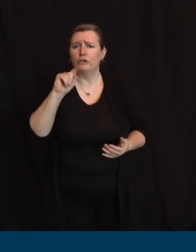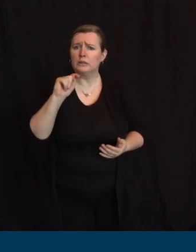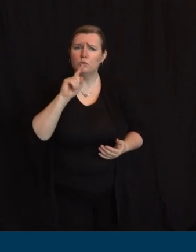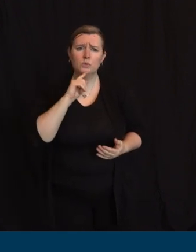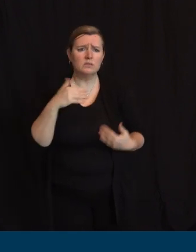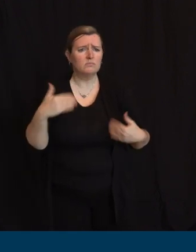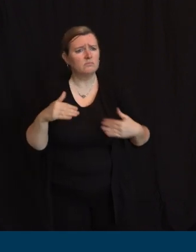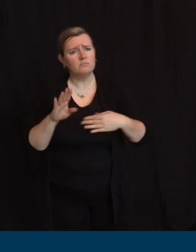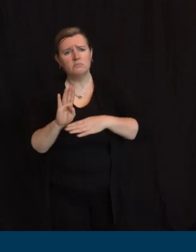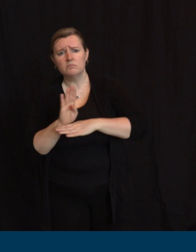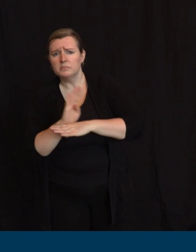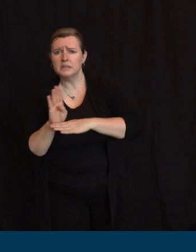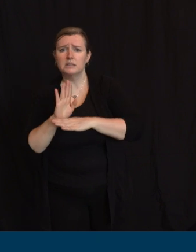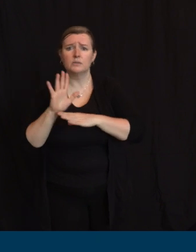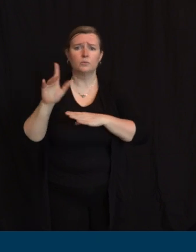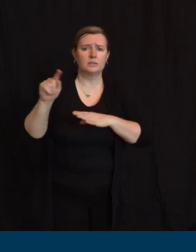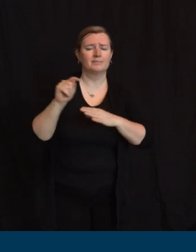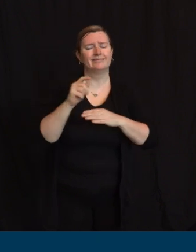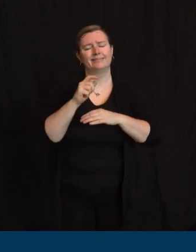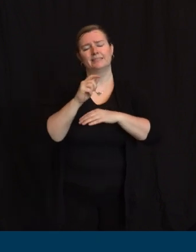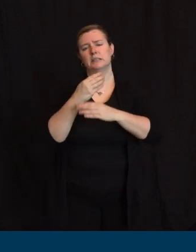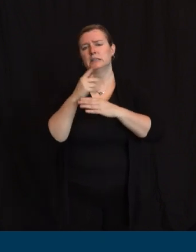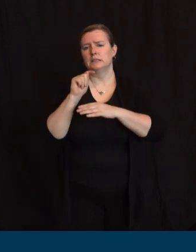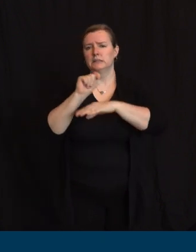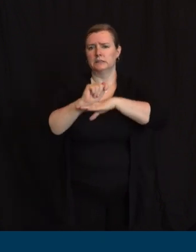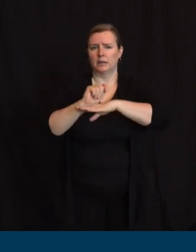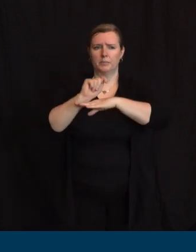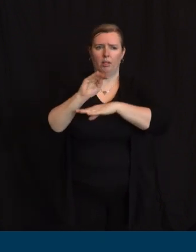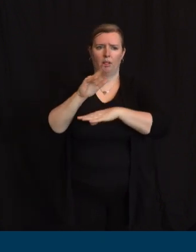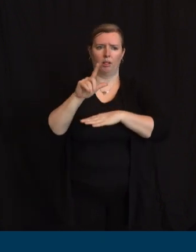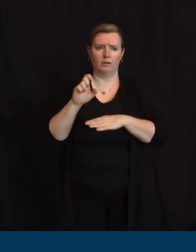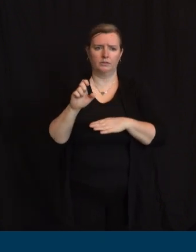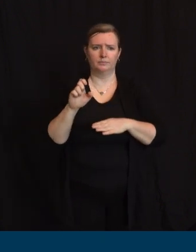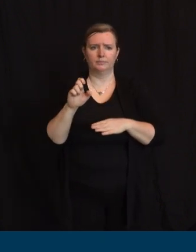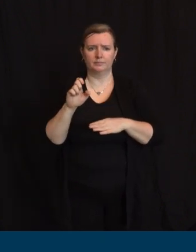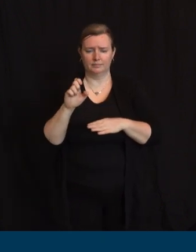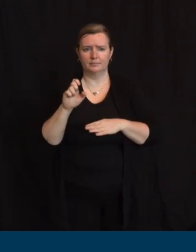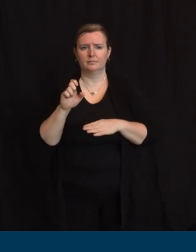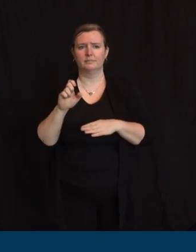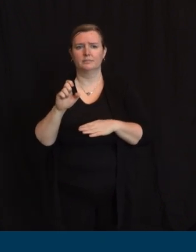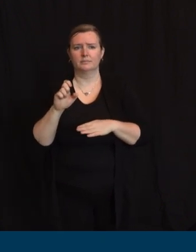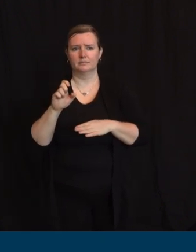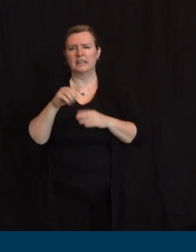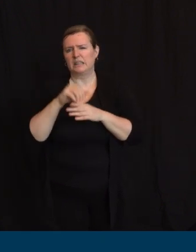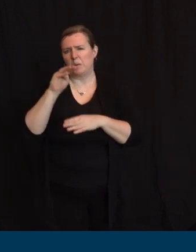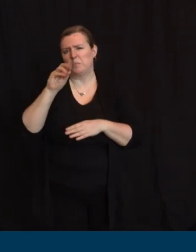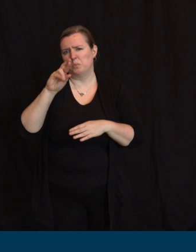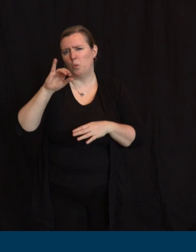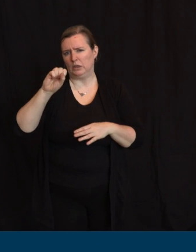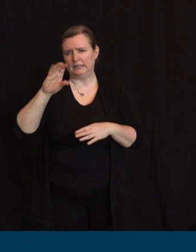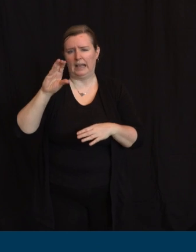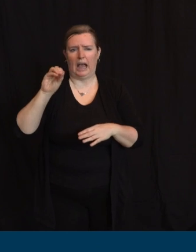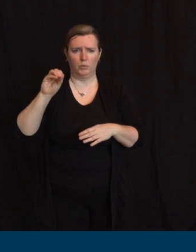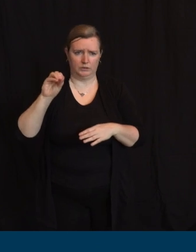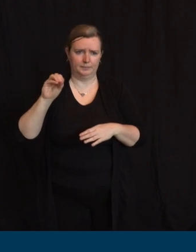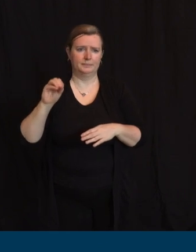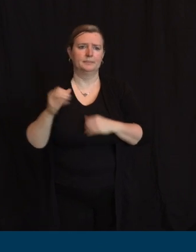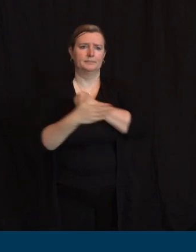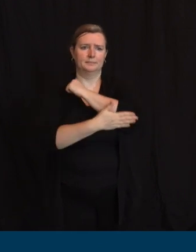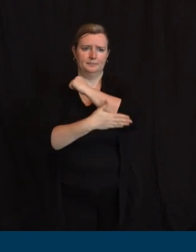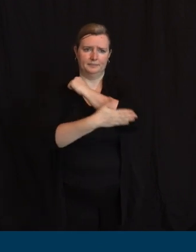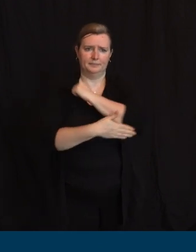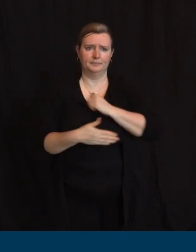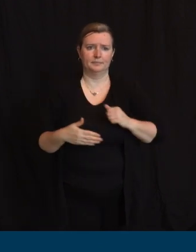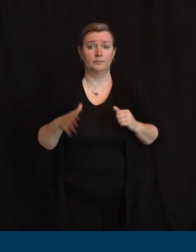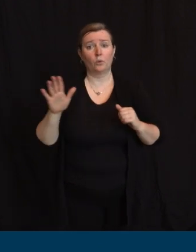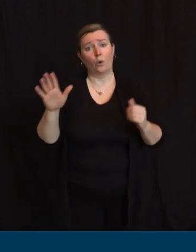Somerset, Hunterdon, and Warren counties, among other organizations. But Margaret's legacy is best captured in her